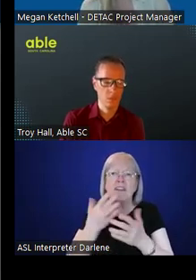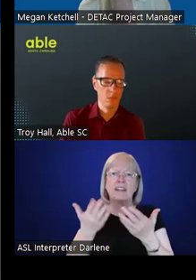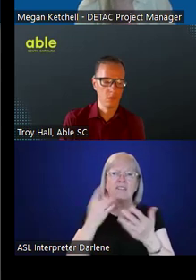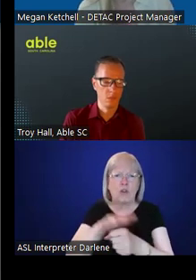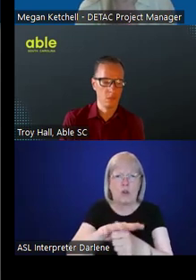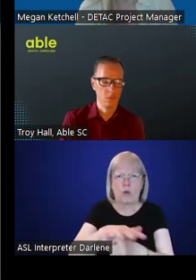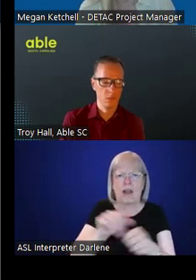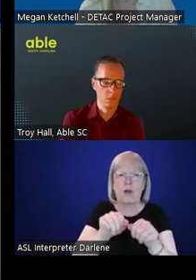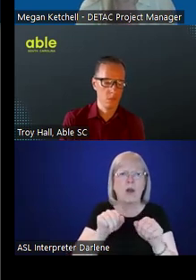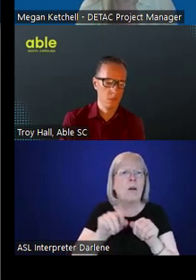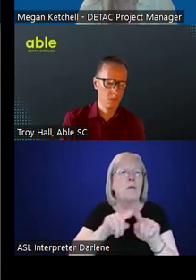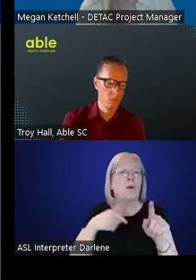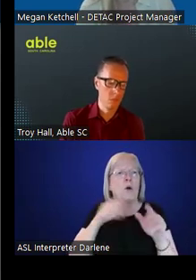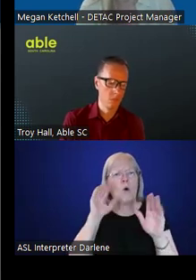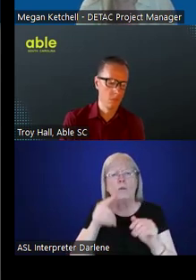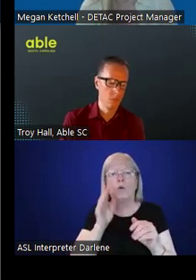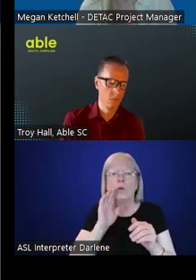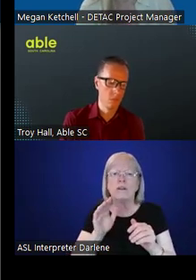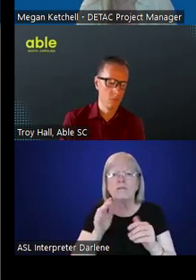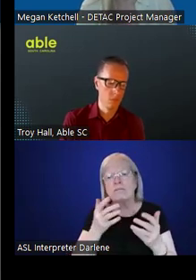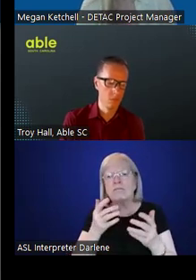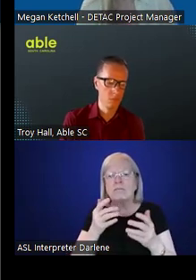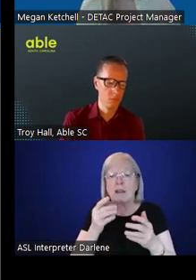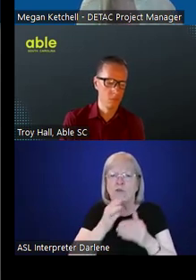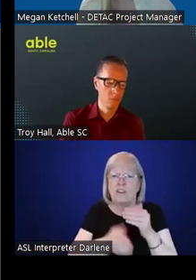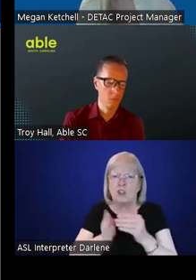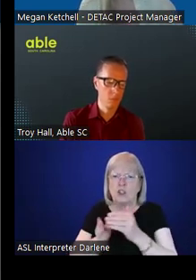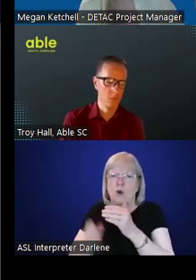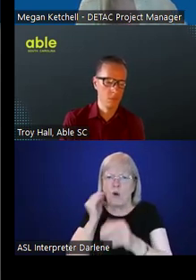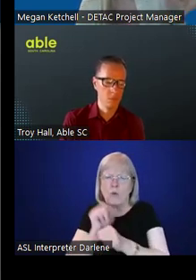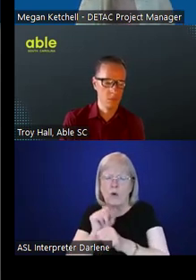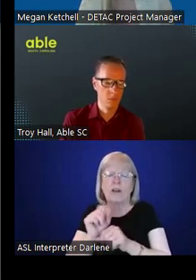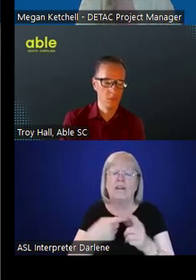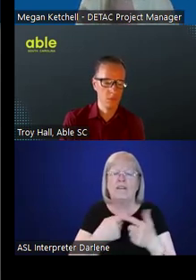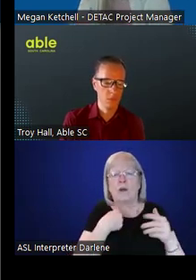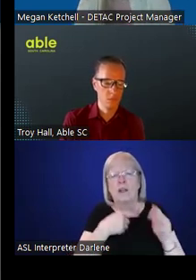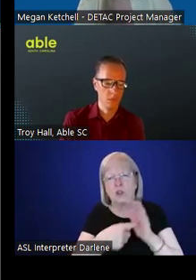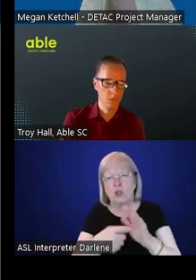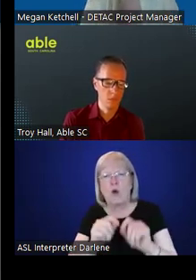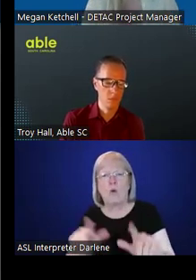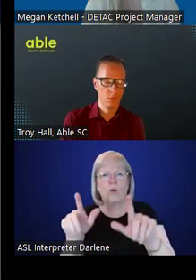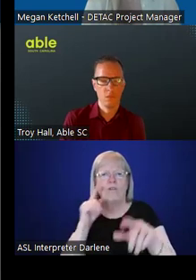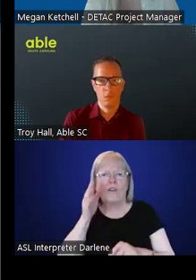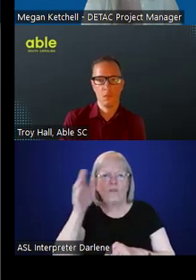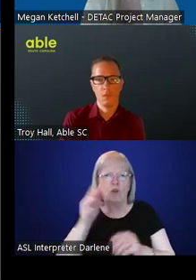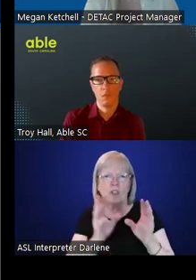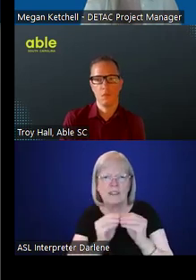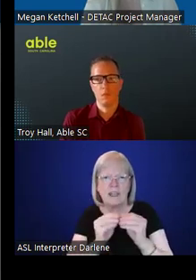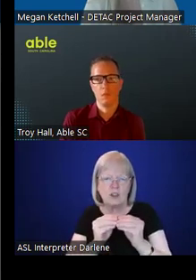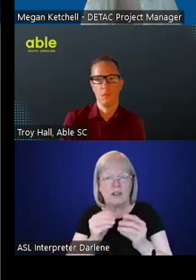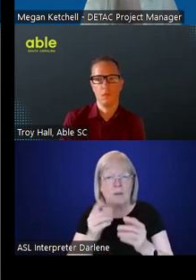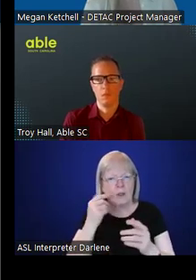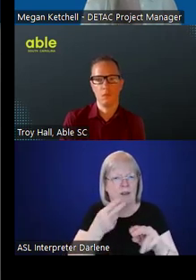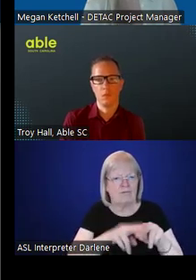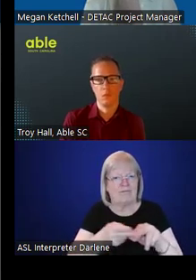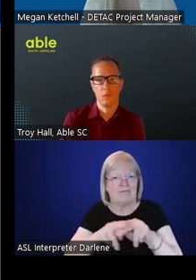complete those so that we can queue them up for future sessions as well. These sessions will kind of build off of each other. But yeah,